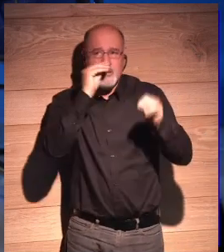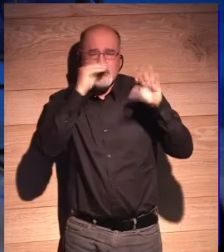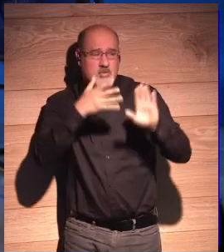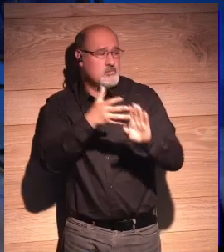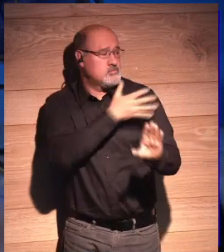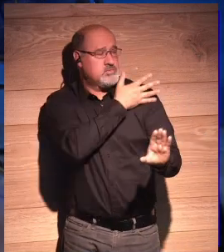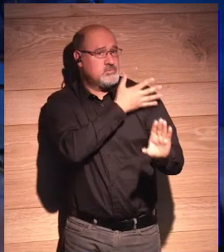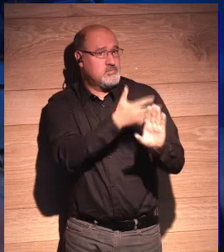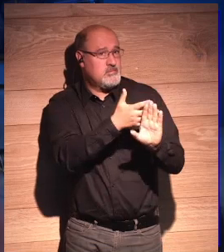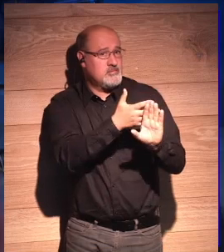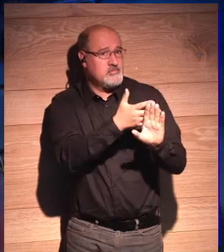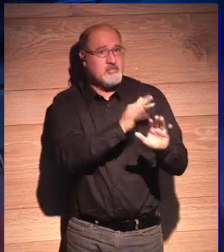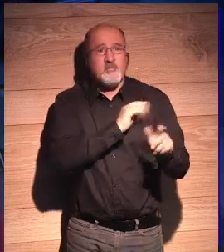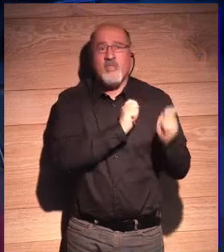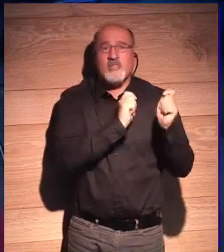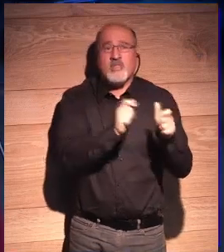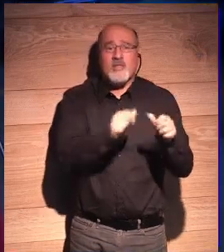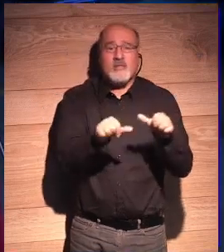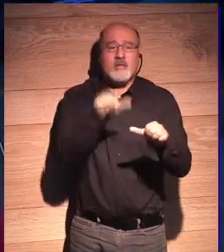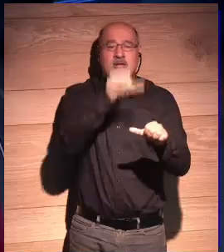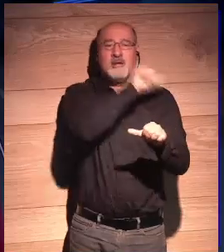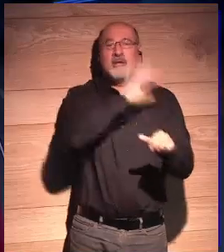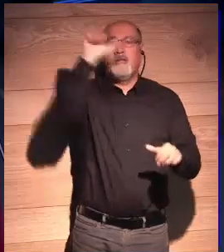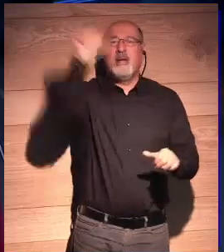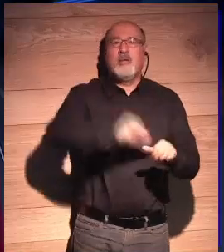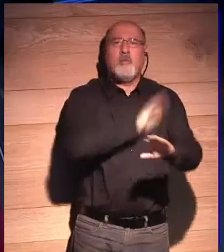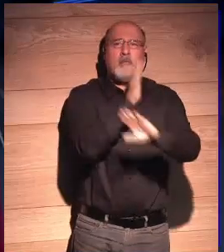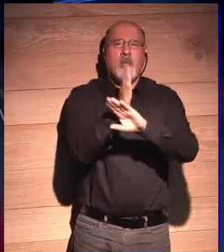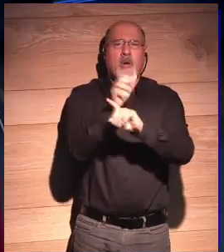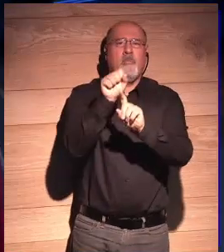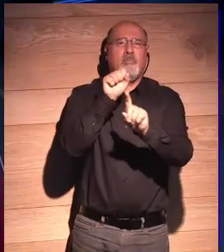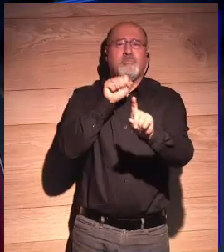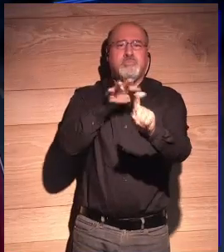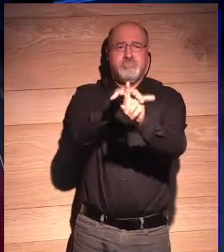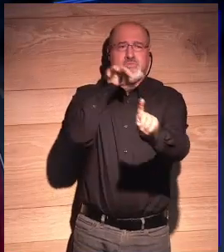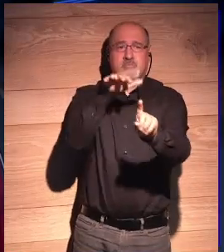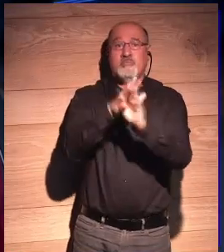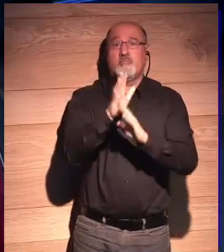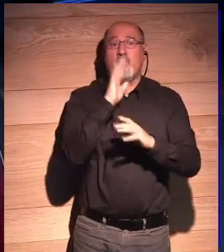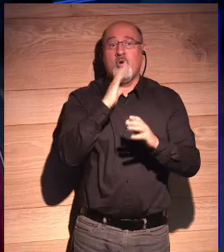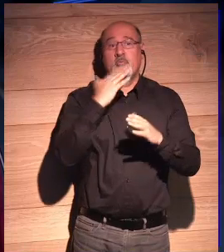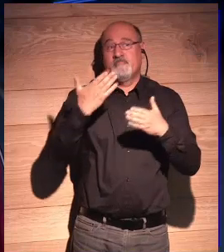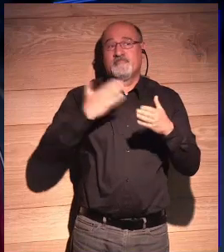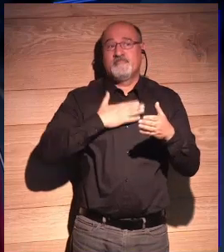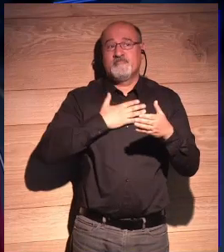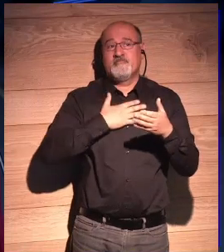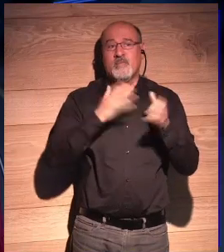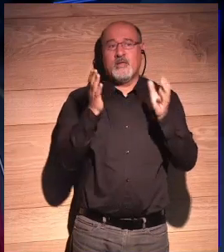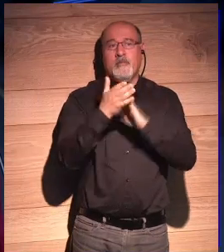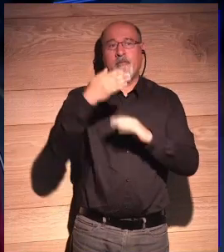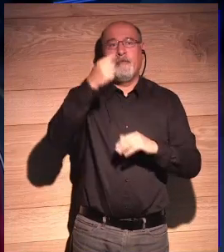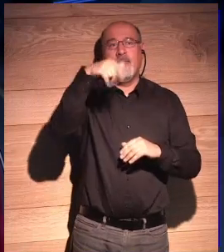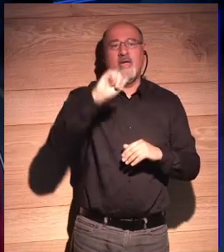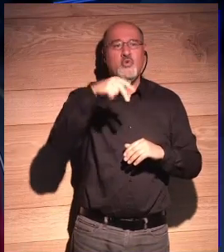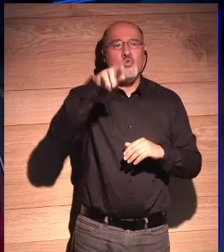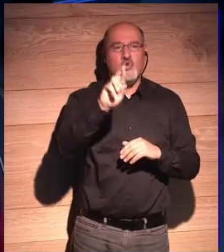of the movies that won the Academy Award in 1960. It's probably like Ben-Hur or something like that. Nobody sees